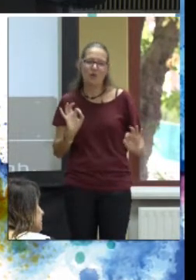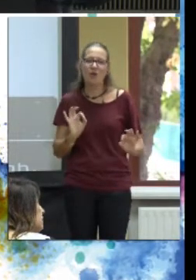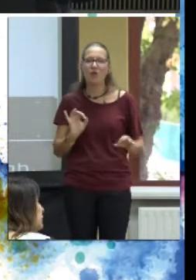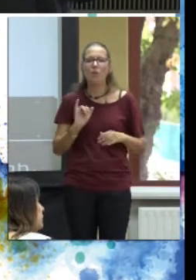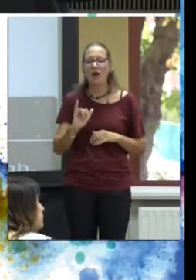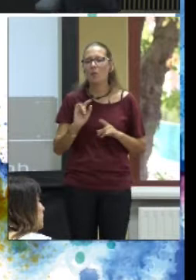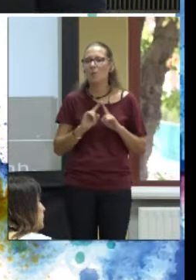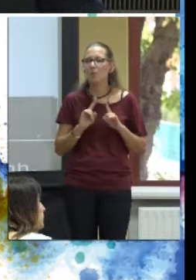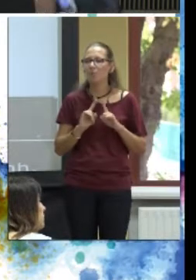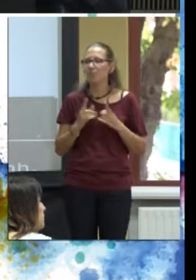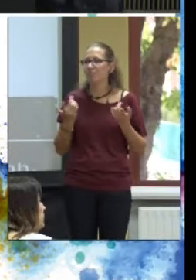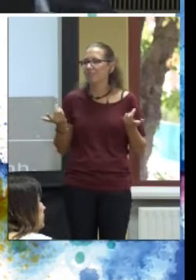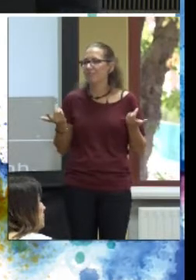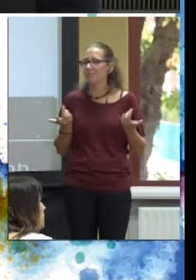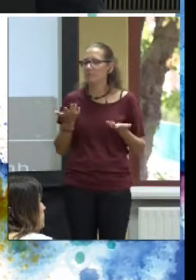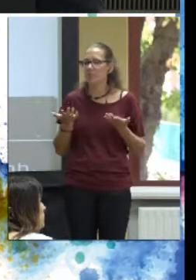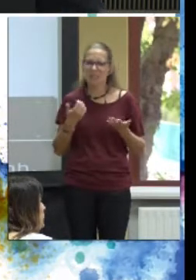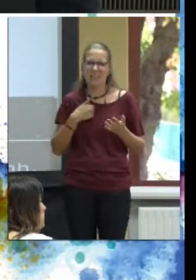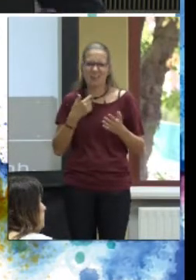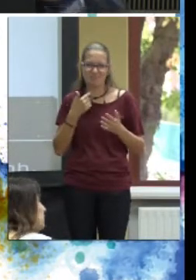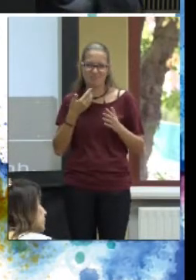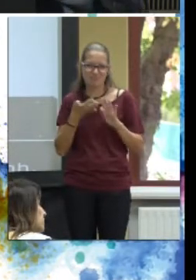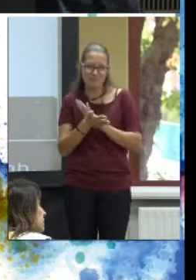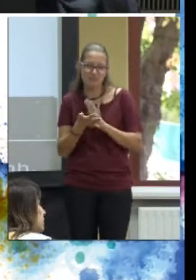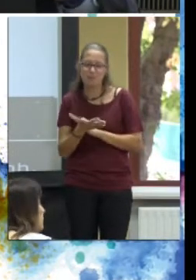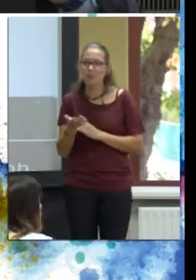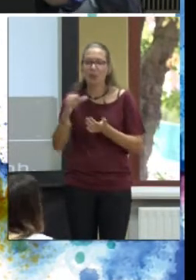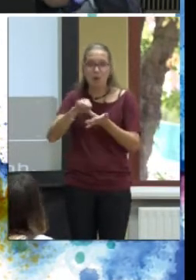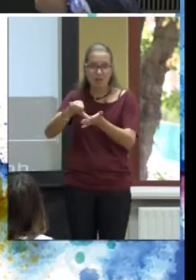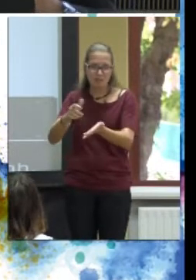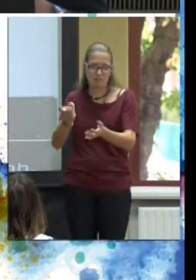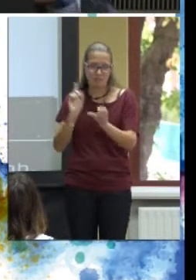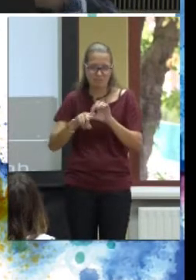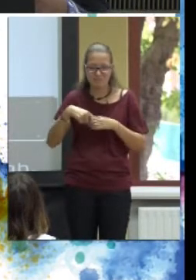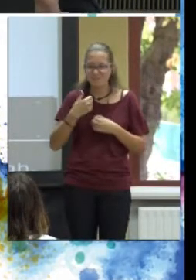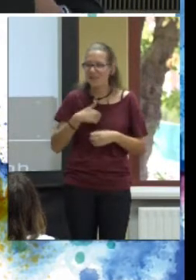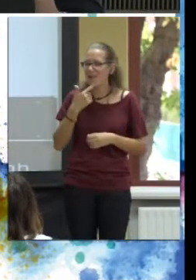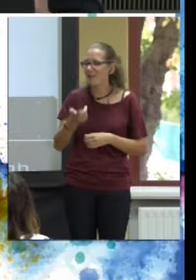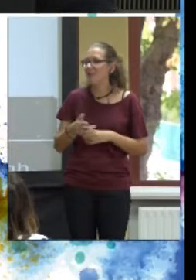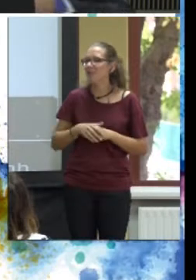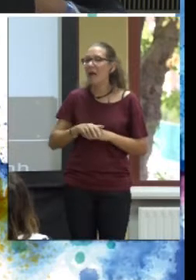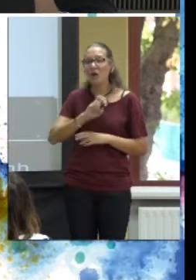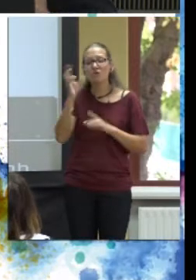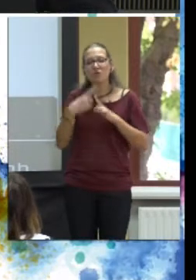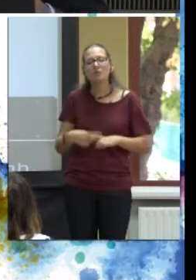And of course, there's a series of matters that have to do with